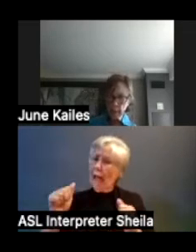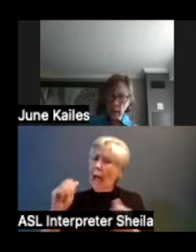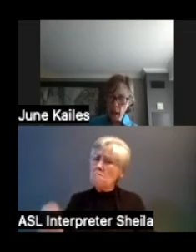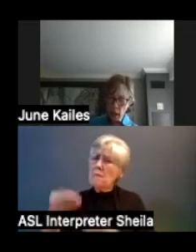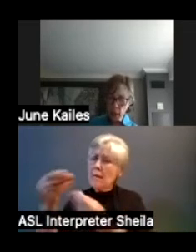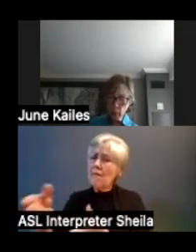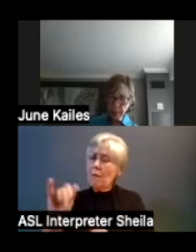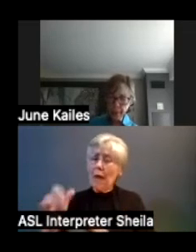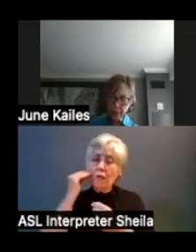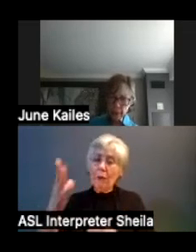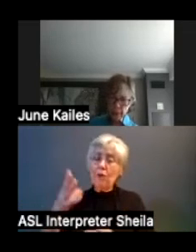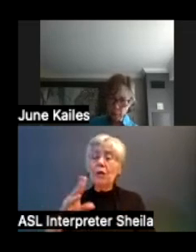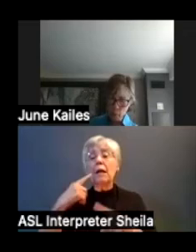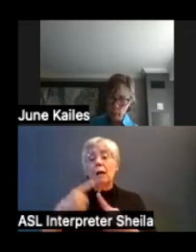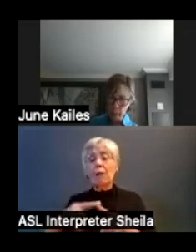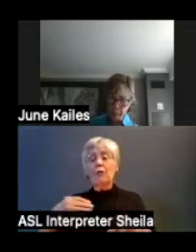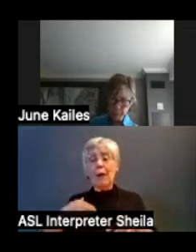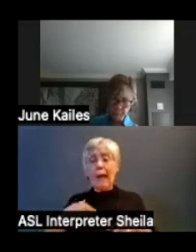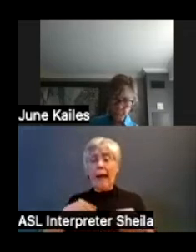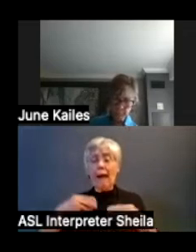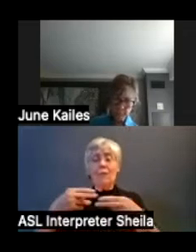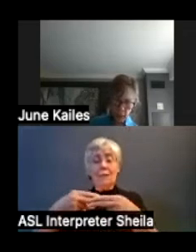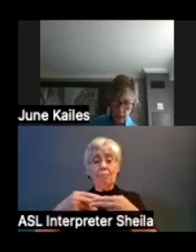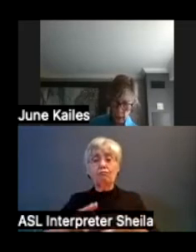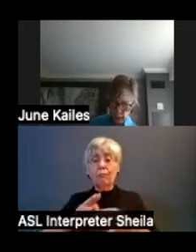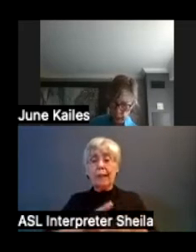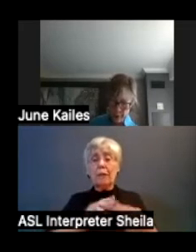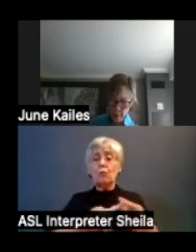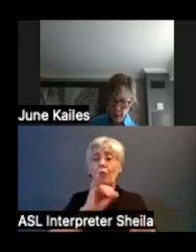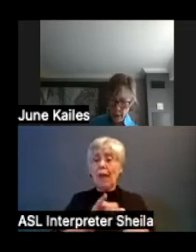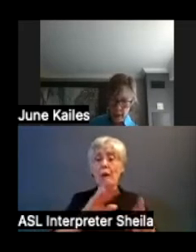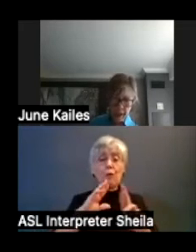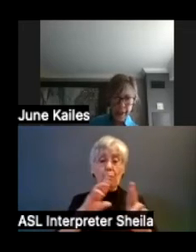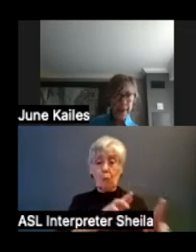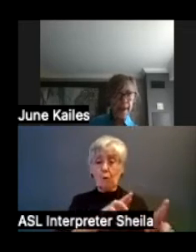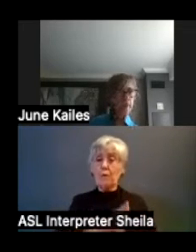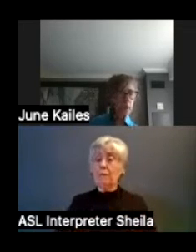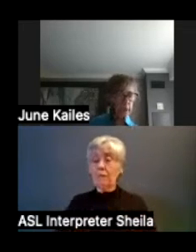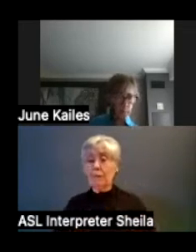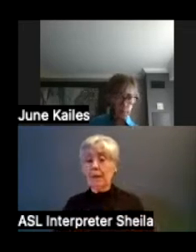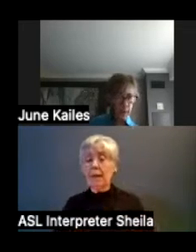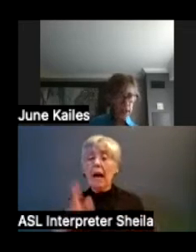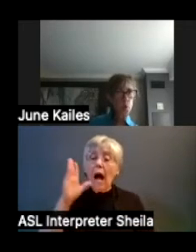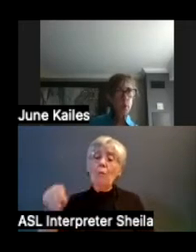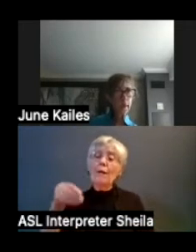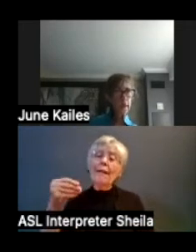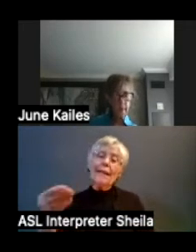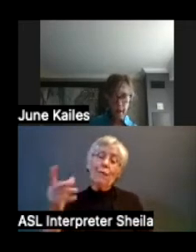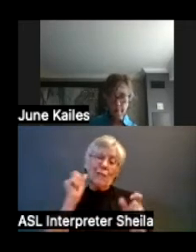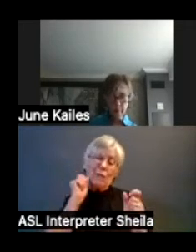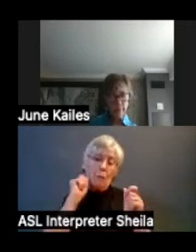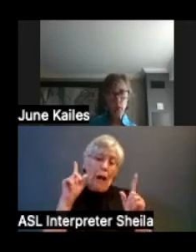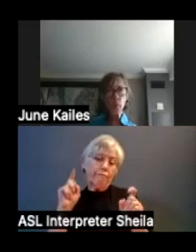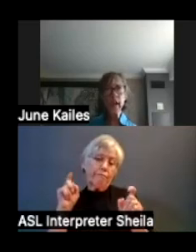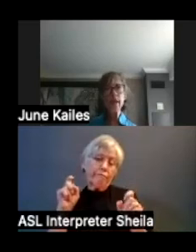slides related to the report. So I'm gonna give you a surprise quiz,